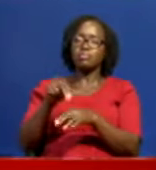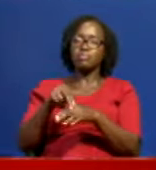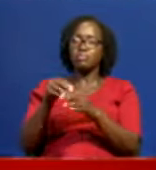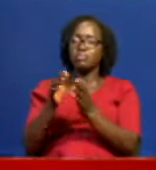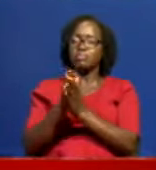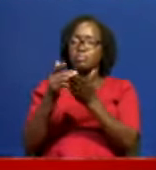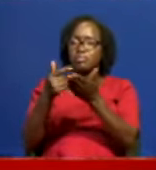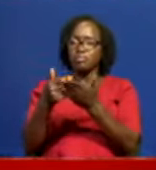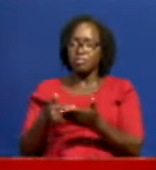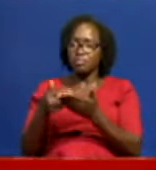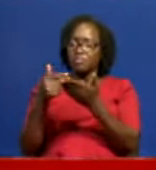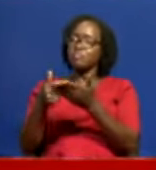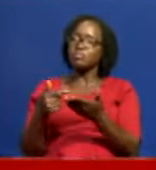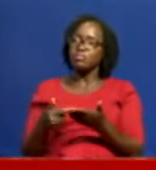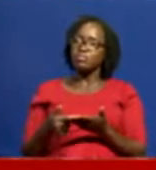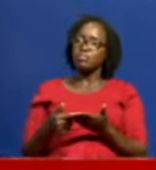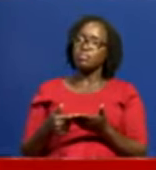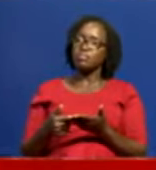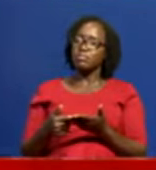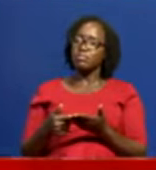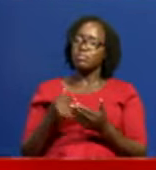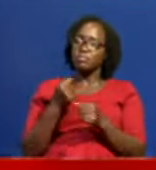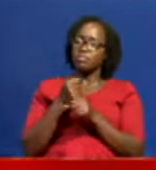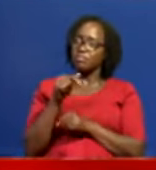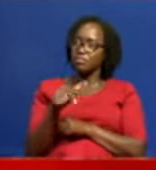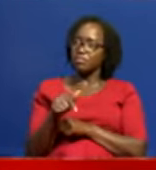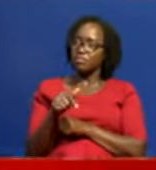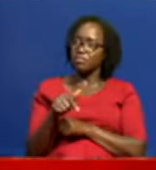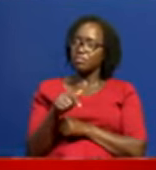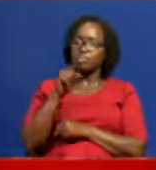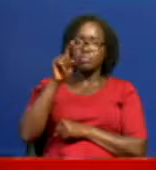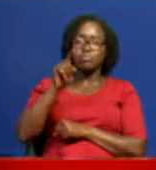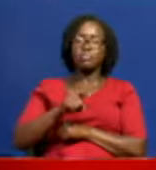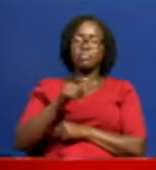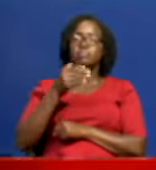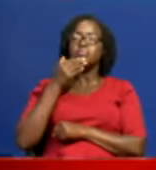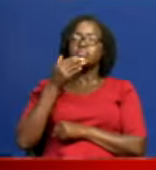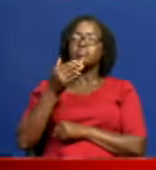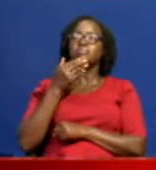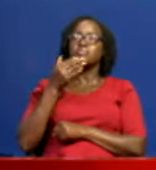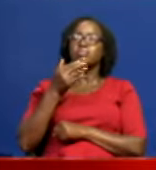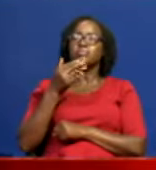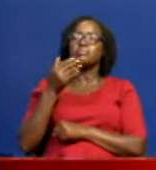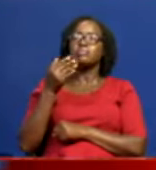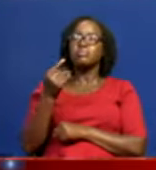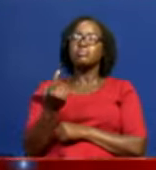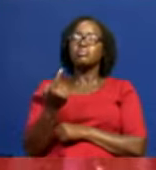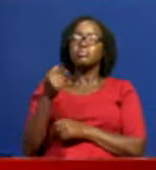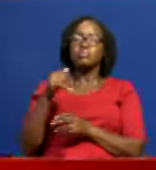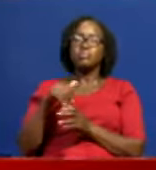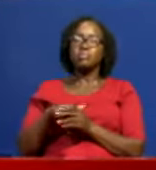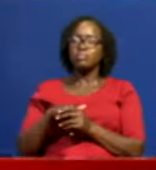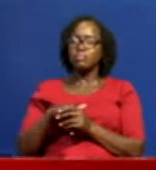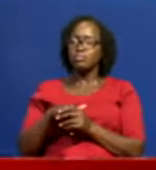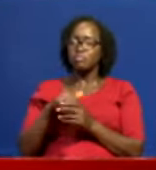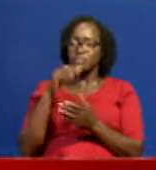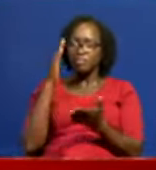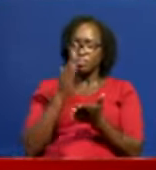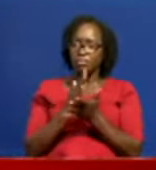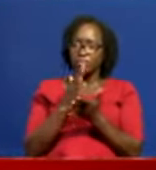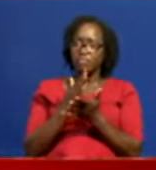discourse. As we do this, we must appreciate one indisputable